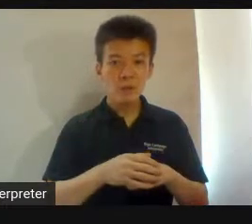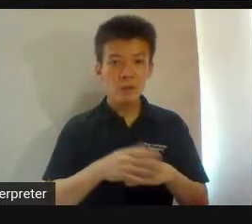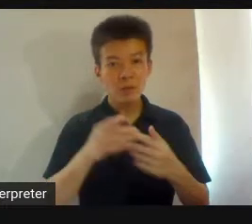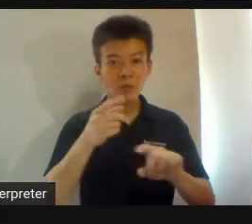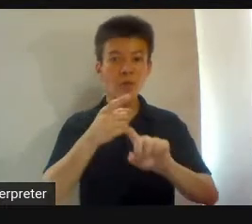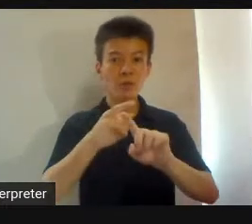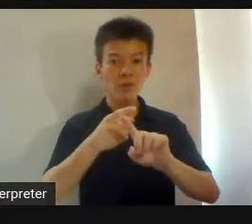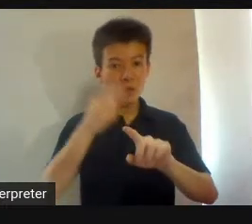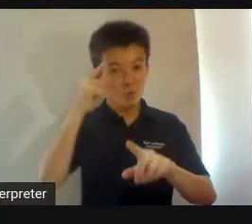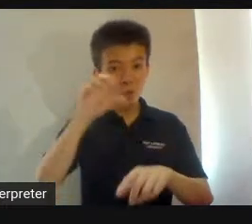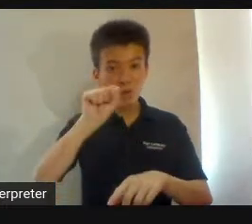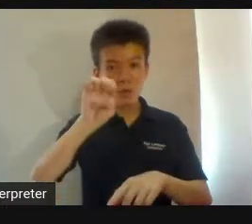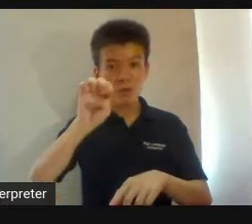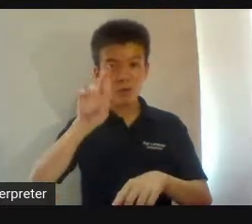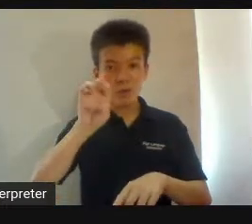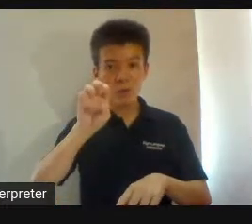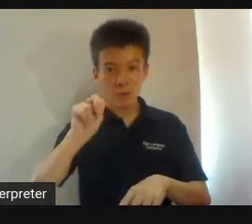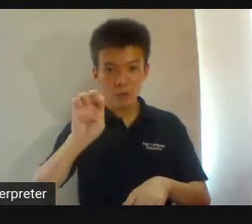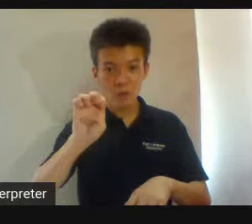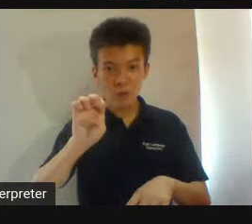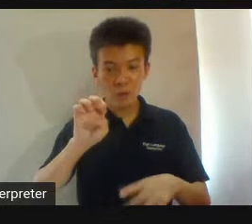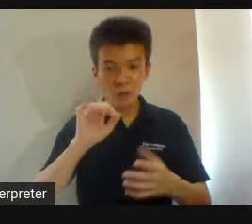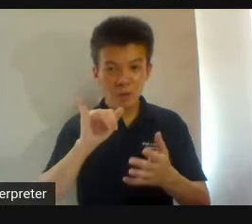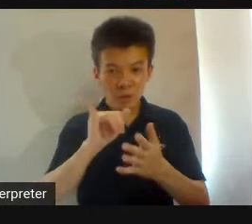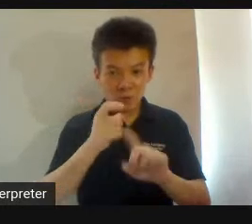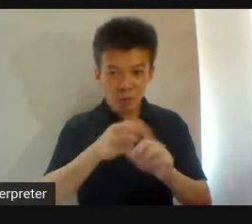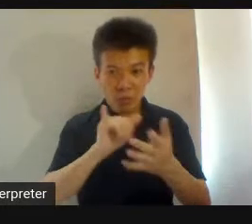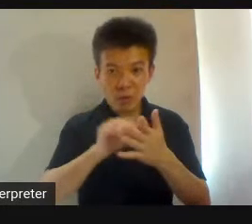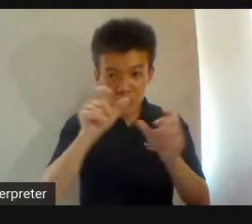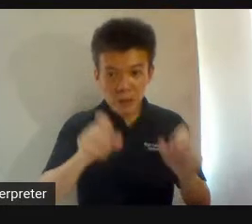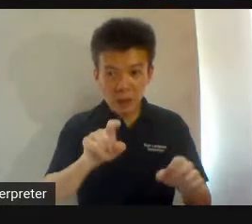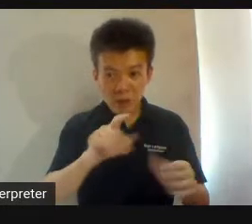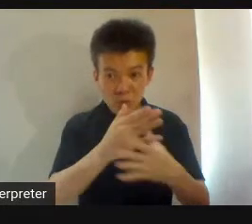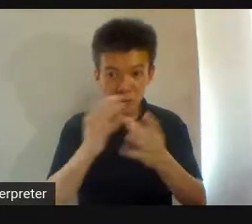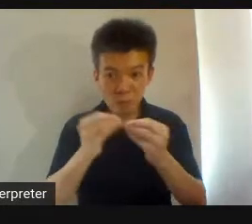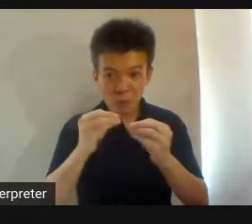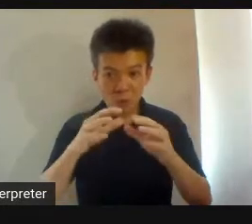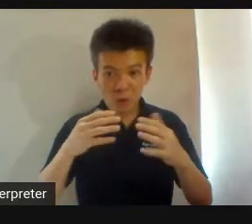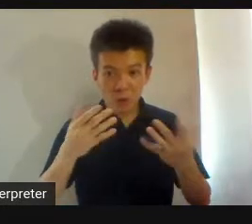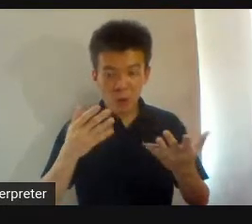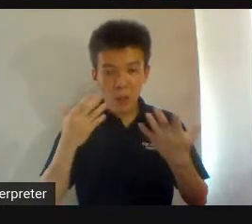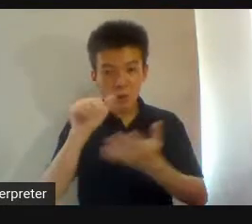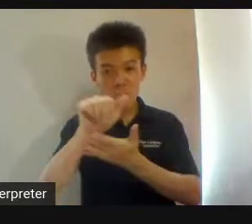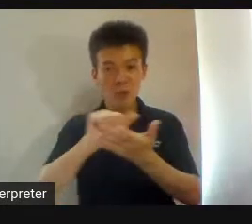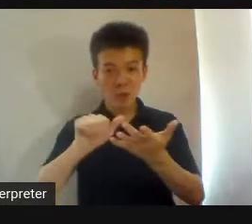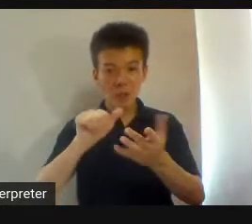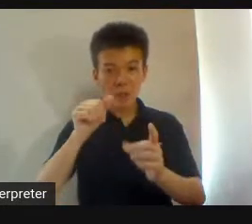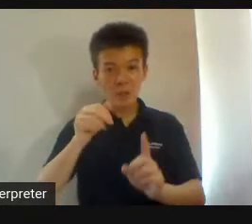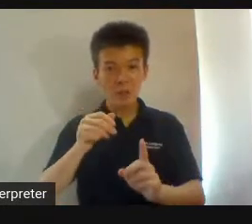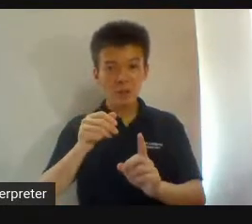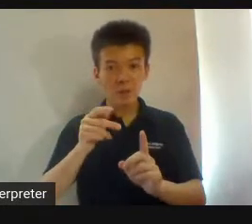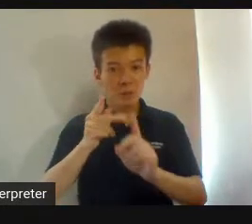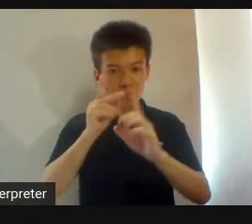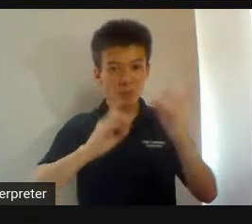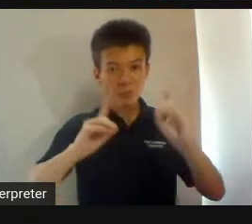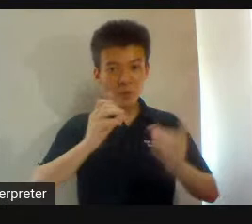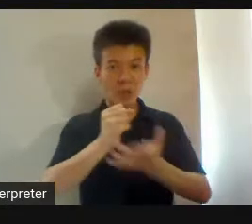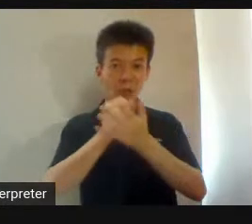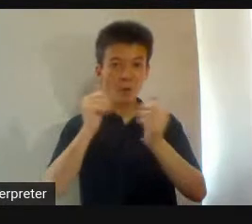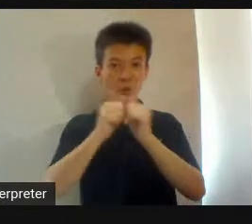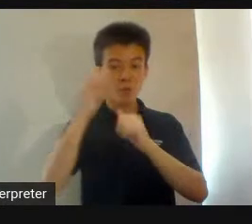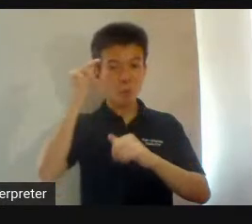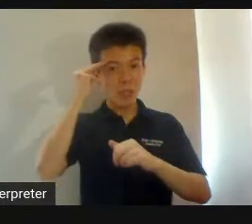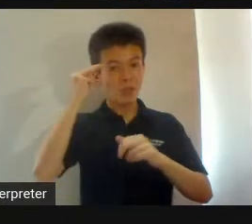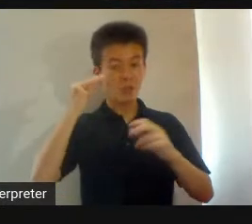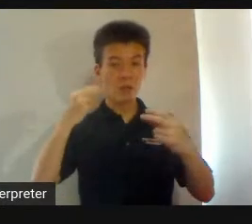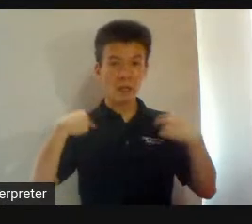Serene, is a question from Phoebe. Can you share more about how the arts, particularly drama, can help with mental health